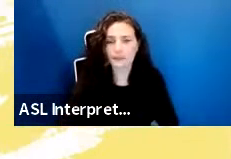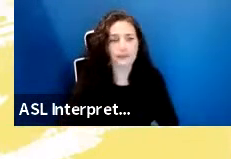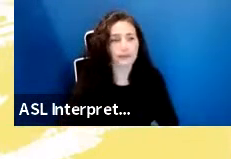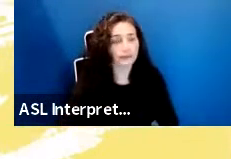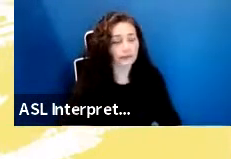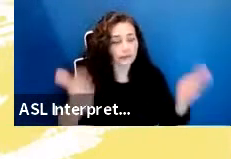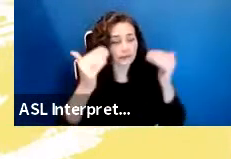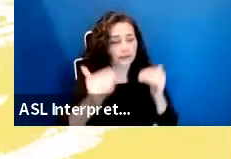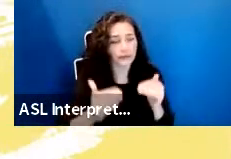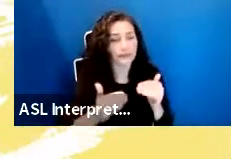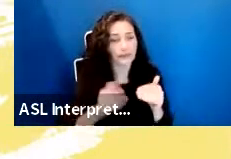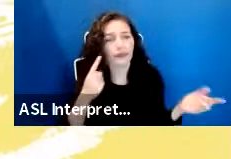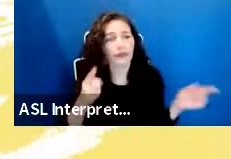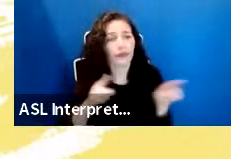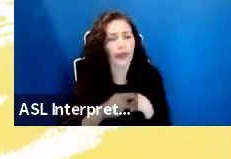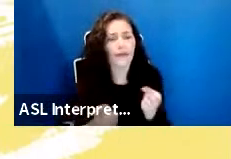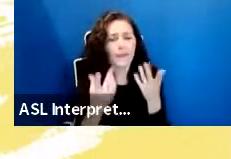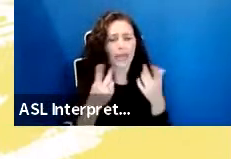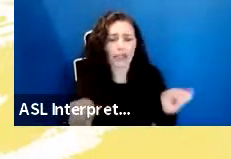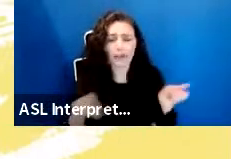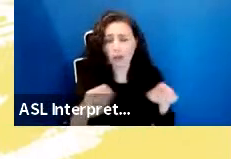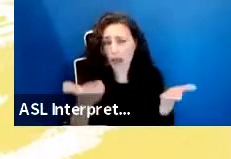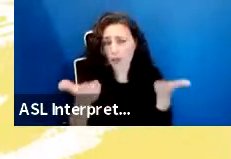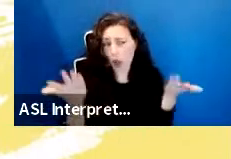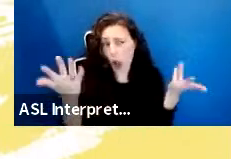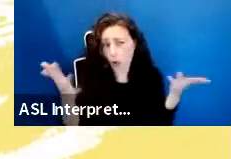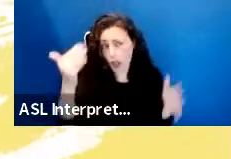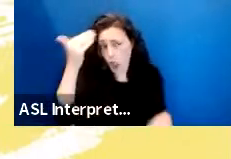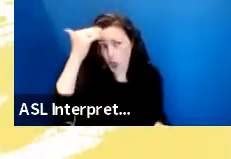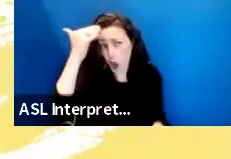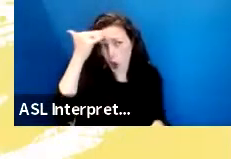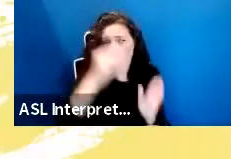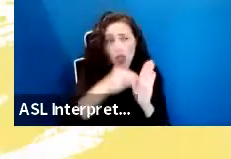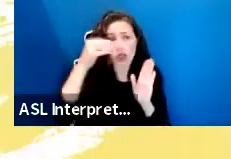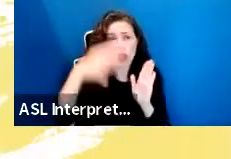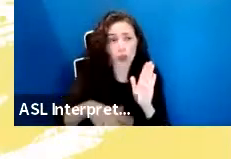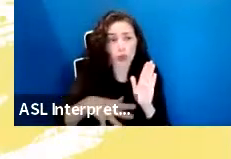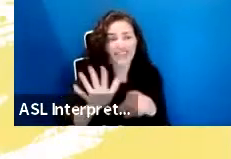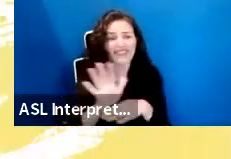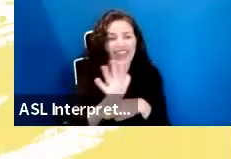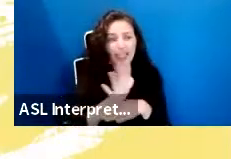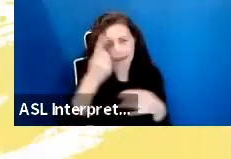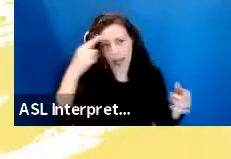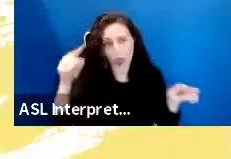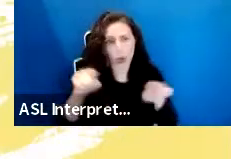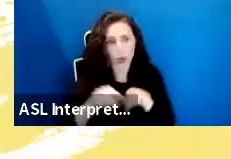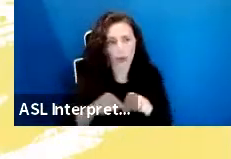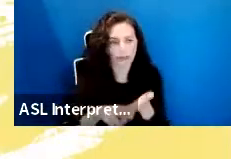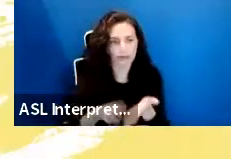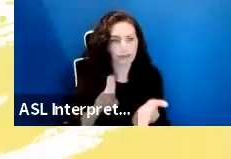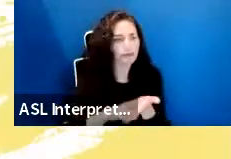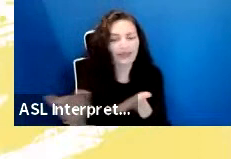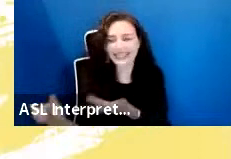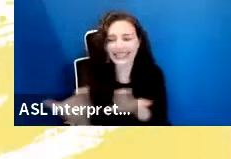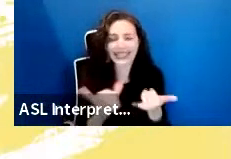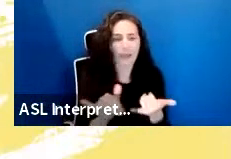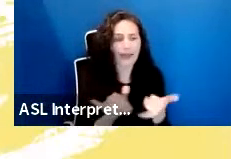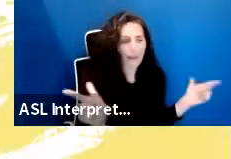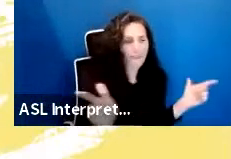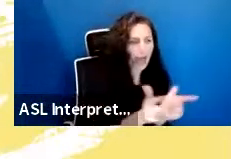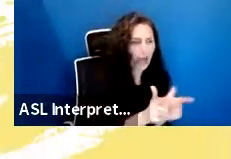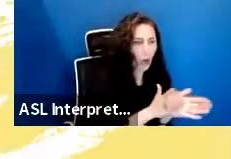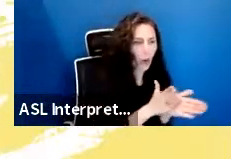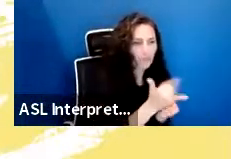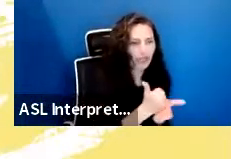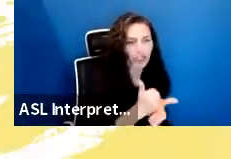Our next agreement that I'm sure many of you are familiar with is our student film agreement. And just like our micro budget project agreement, the